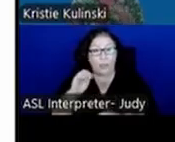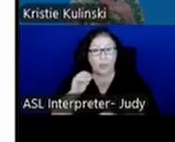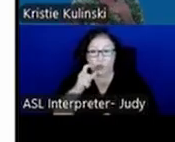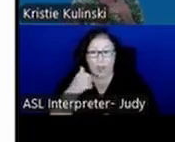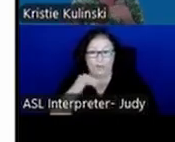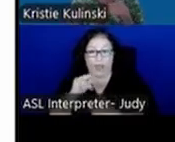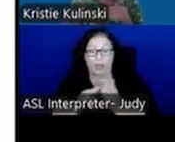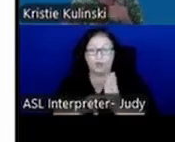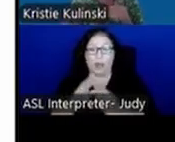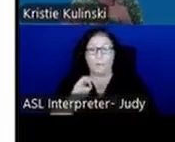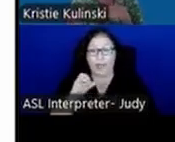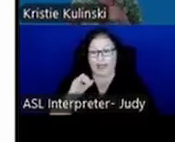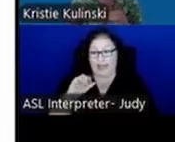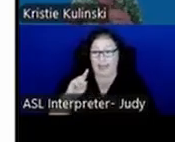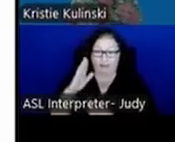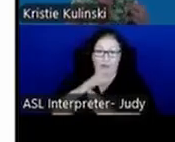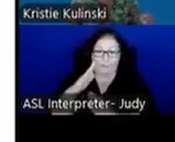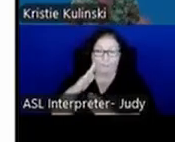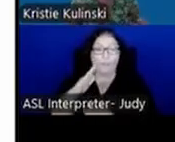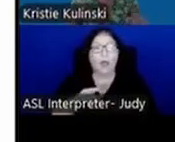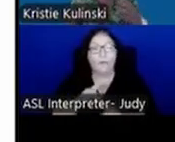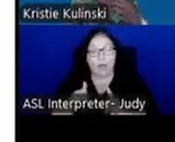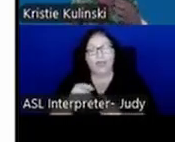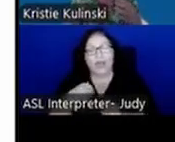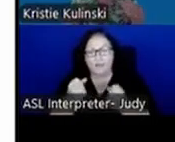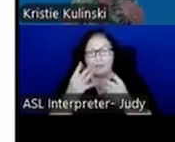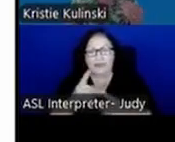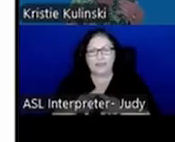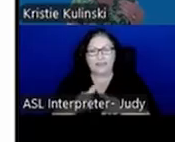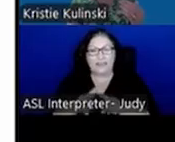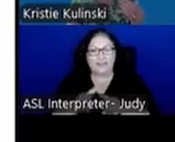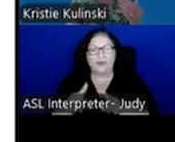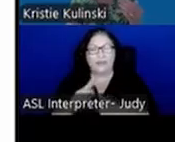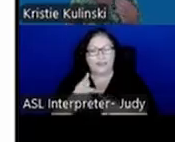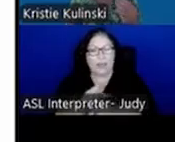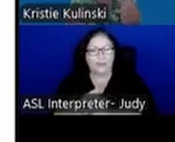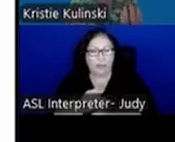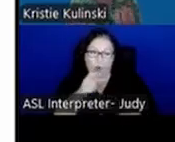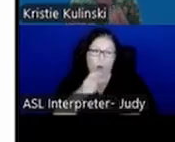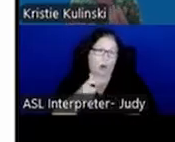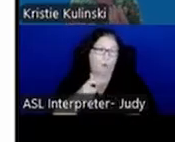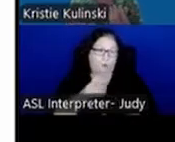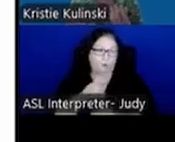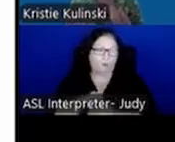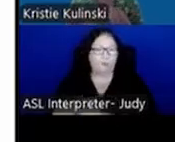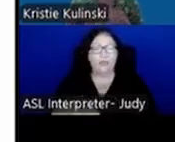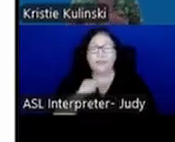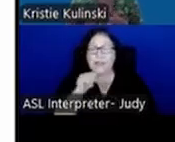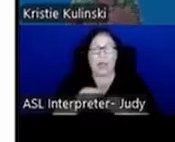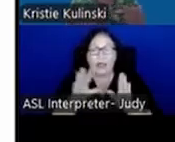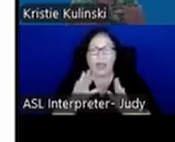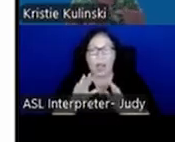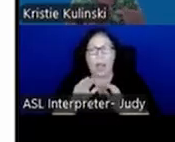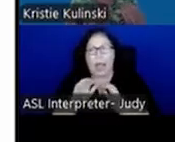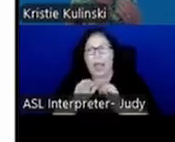Medicaid is at the top of the list, but there's a lot of different payer types who are at the table. And it's unclear at this time how some of the shifting dynamics